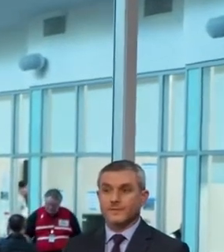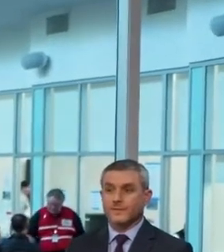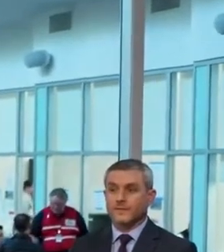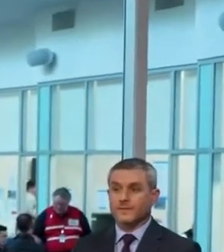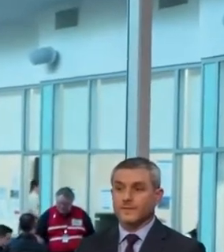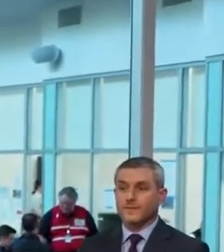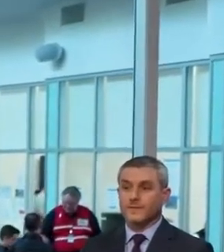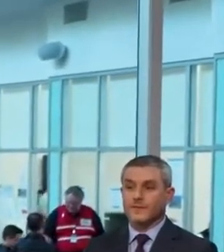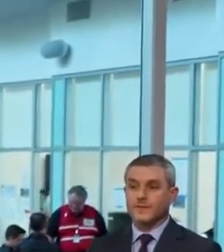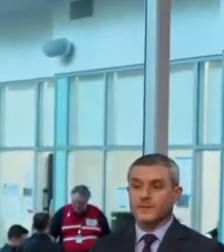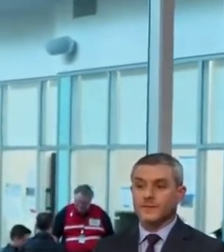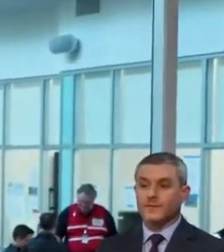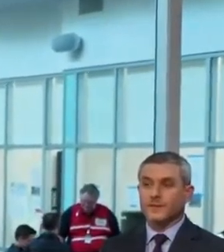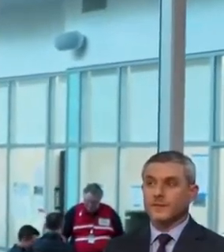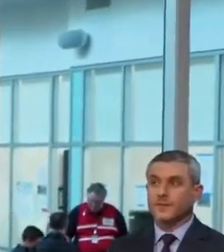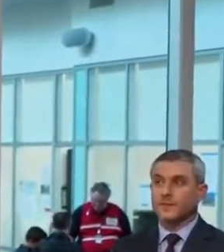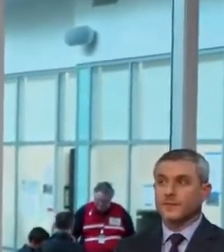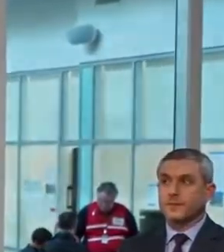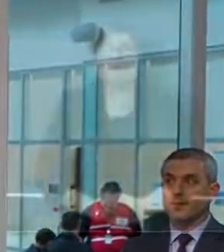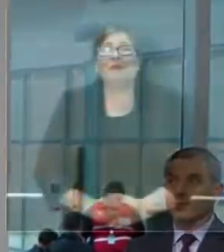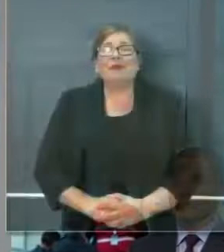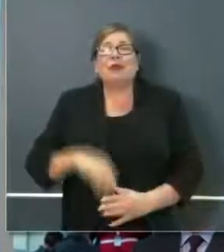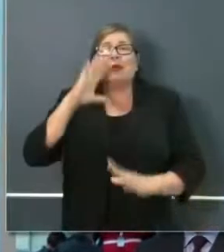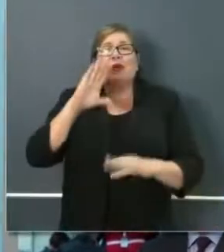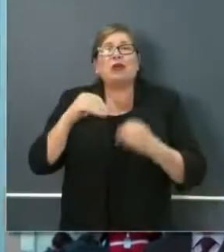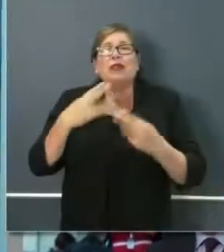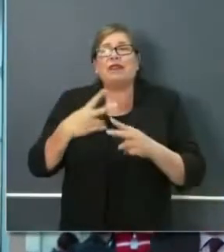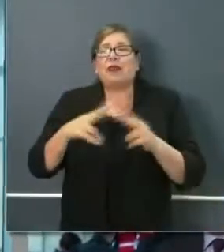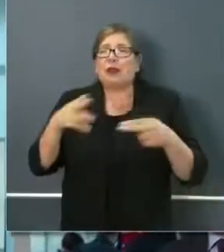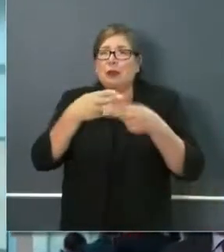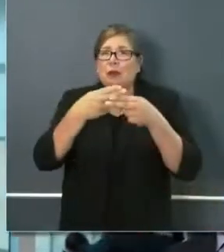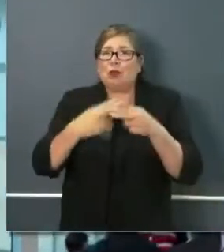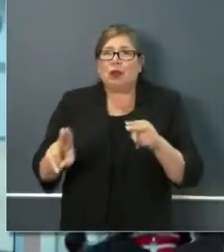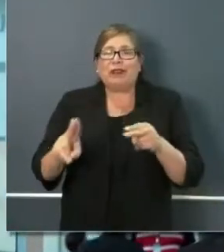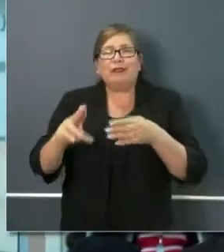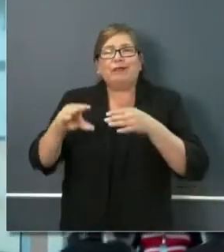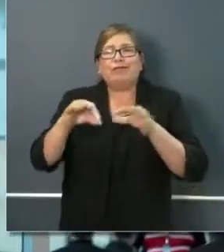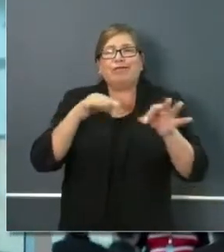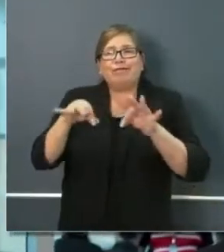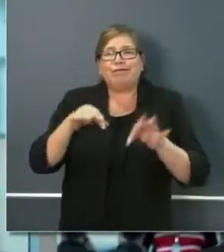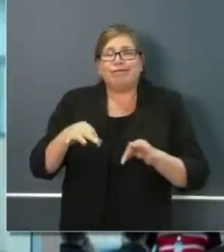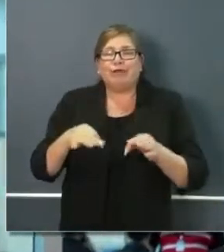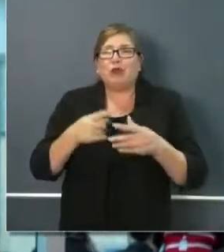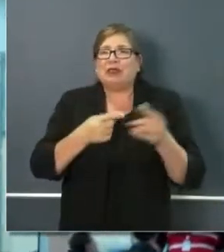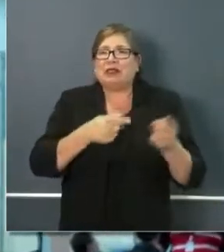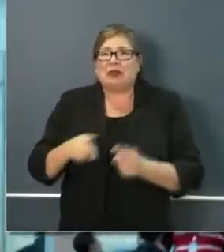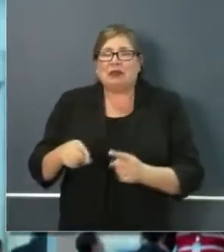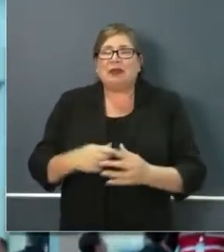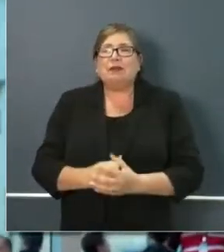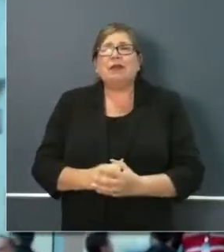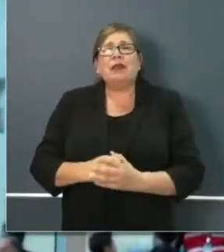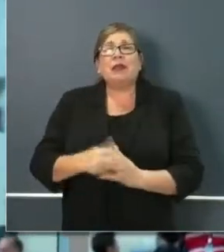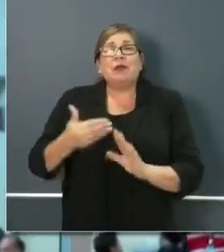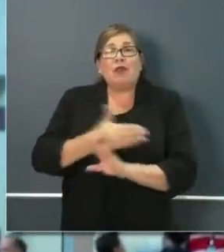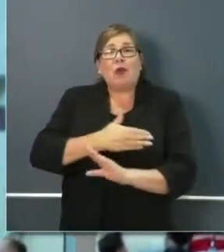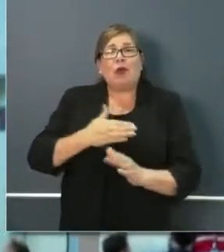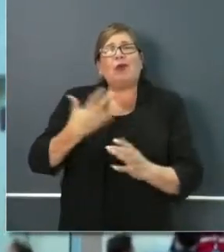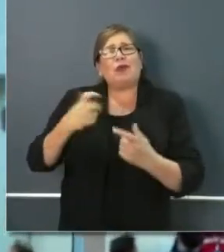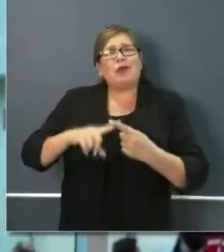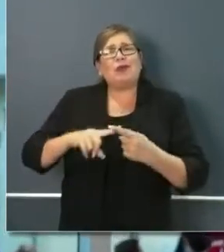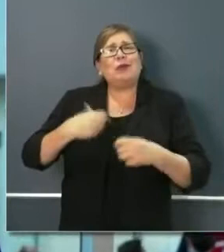Thank you, everybody. Give a brief presentation, and I just want to first, in the outset, make a comment. We have just